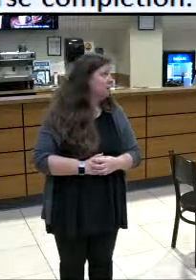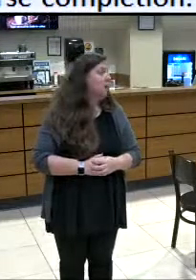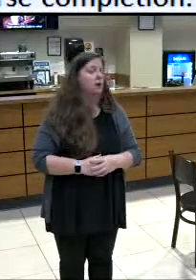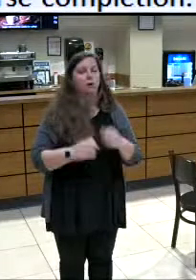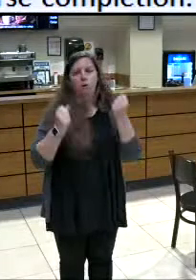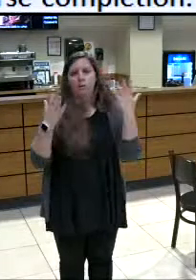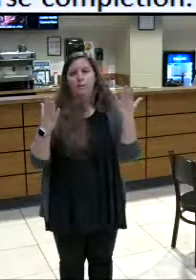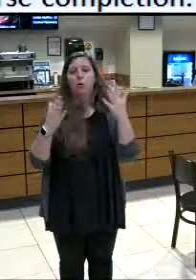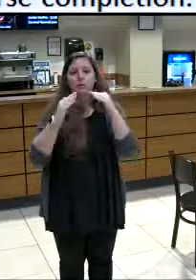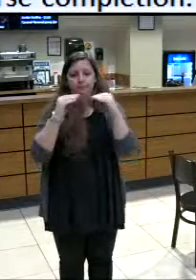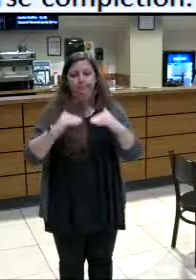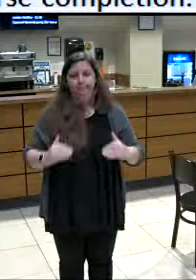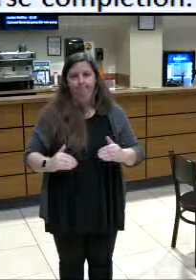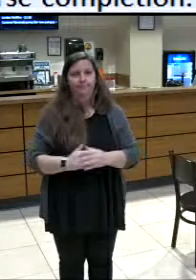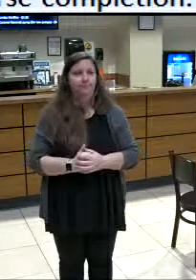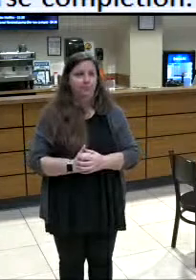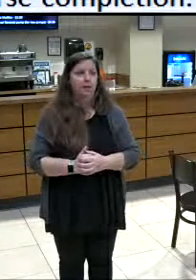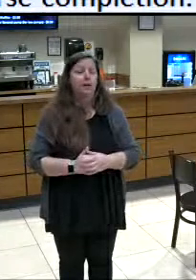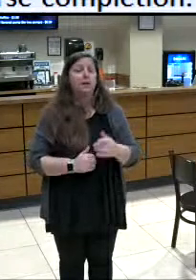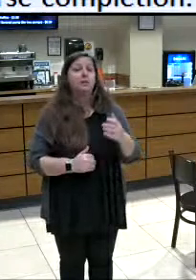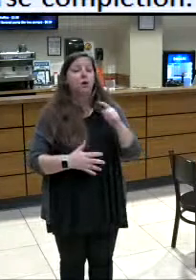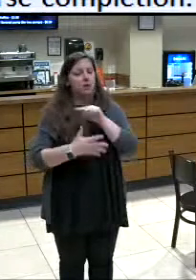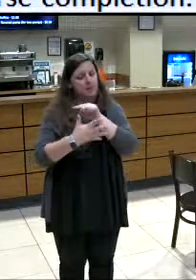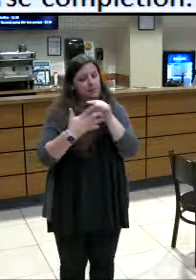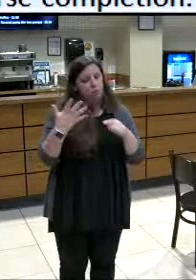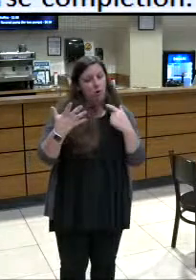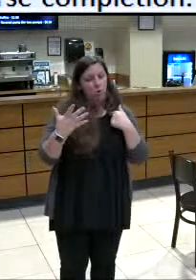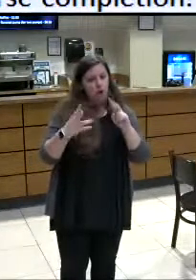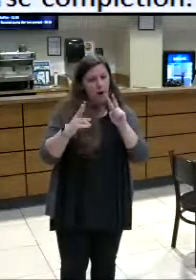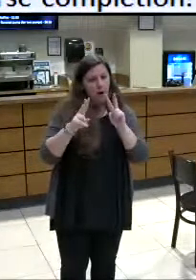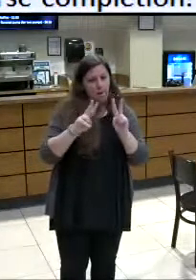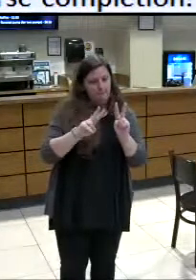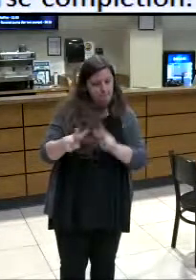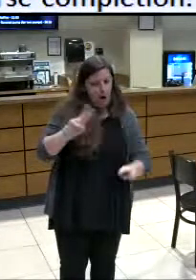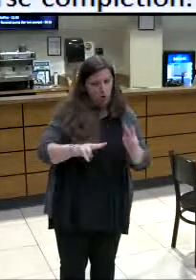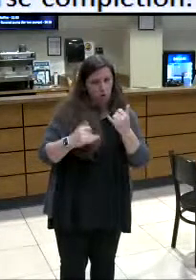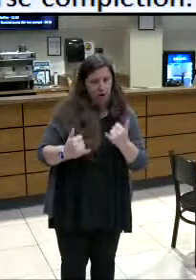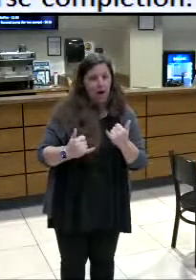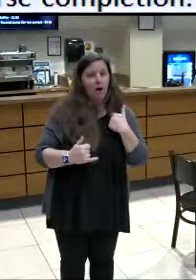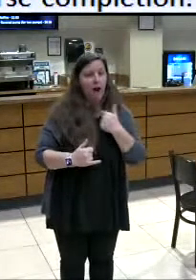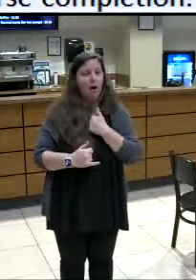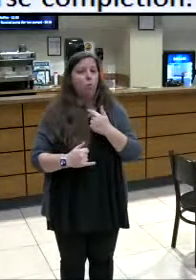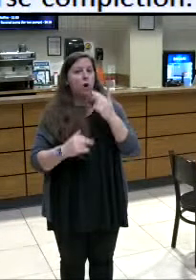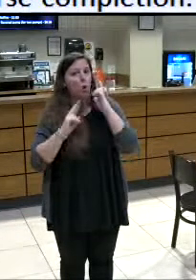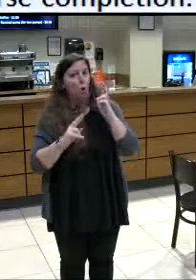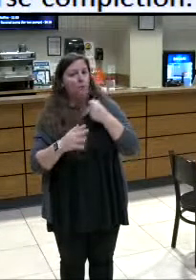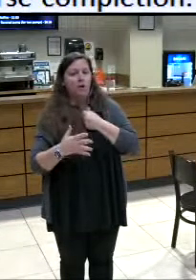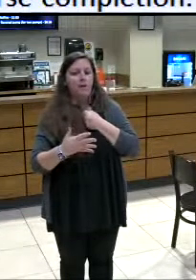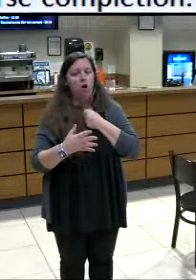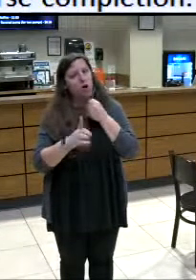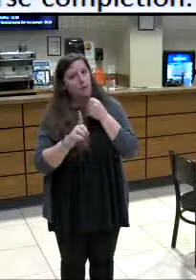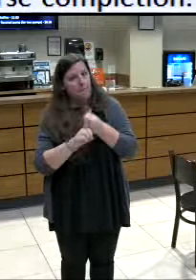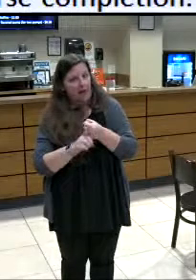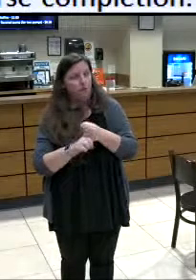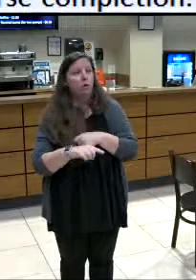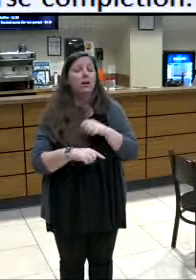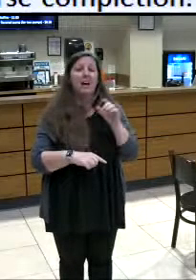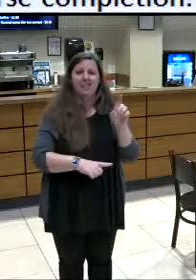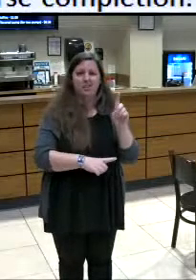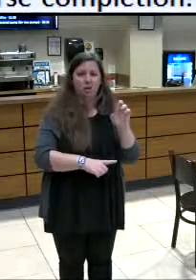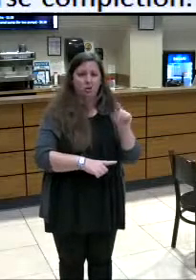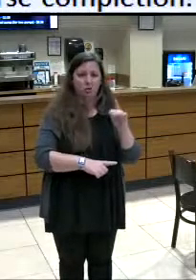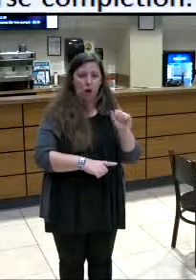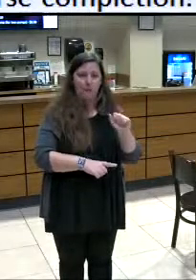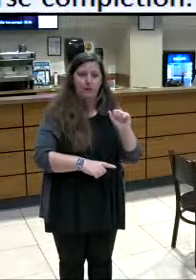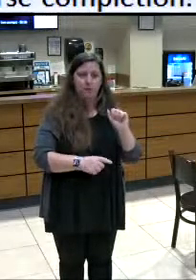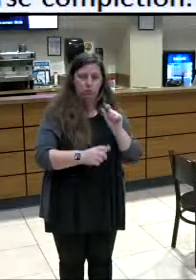monitoring that these initiatives are impactful. And to Dr. Thomas's earlier comment, if they're not impactful, this is